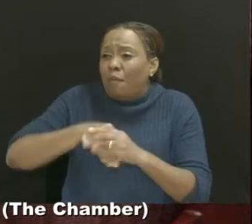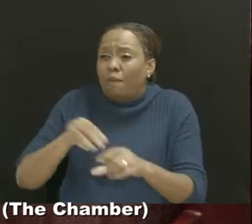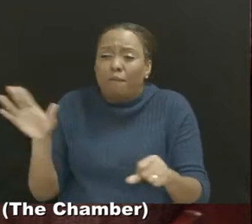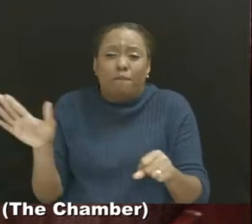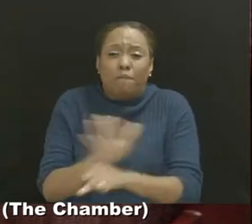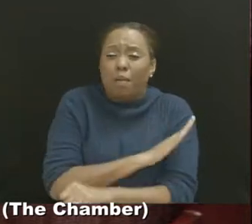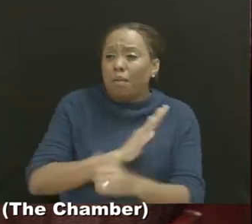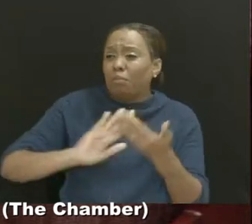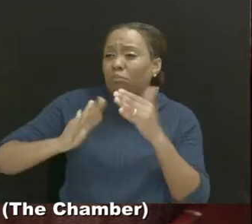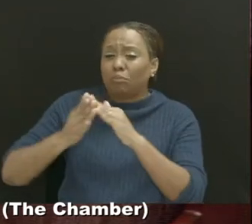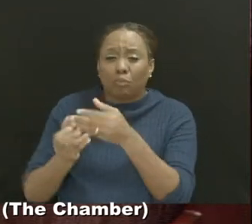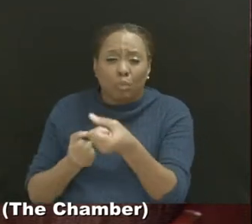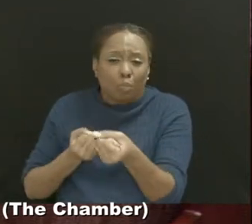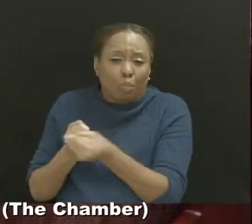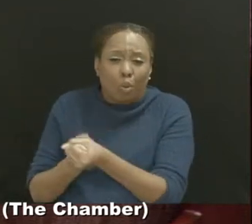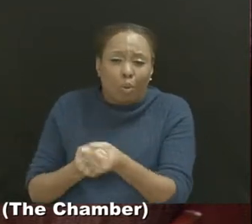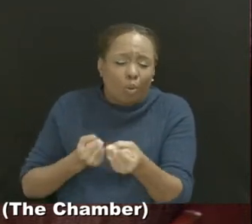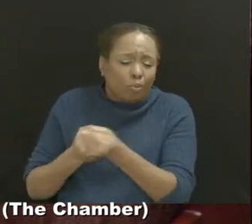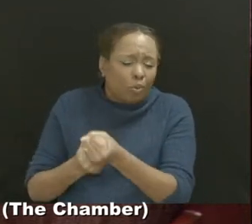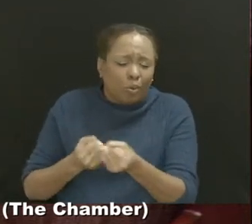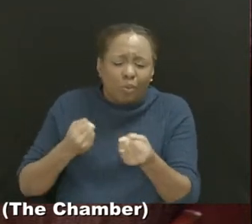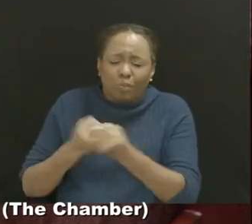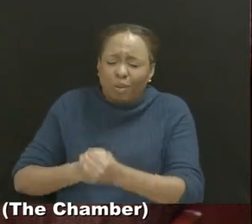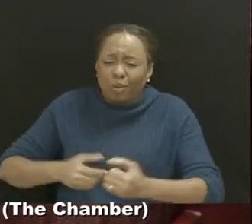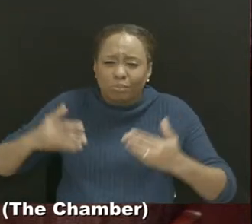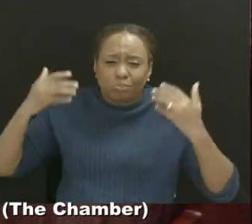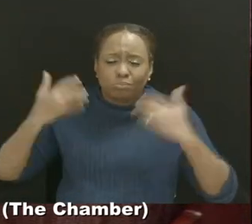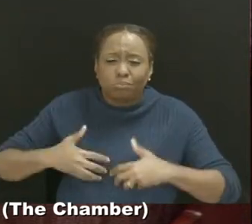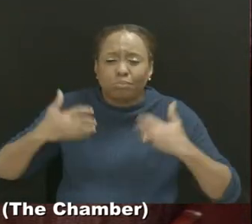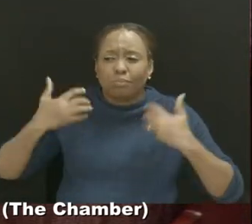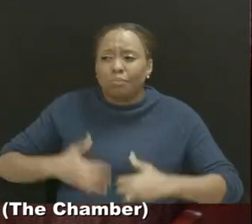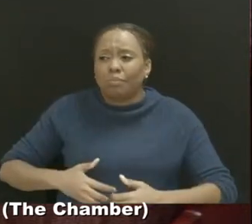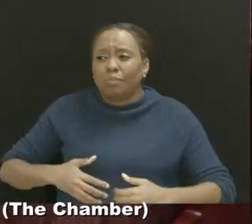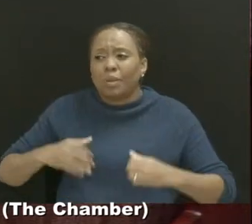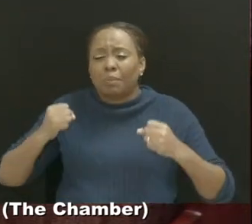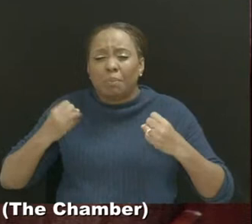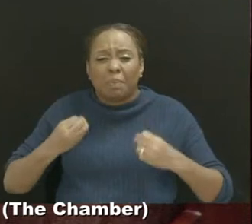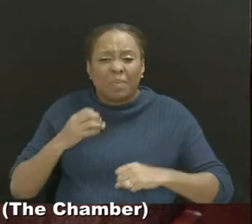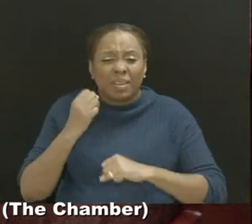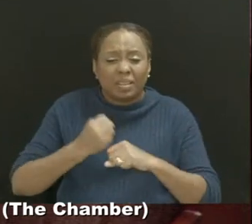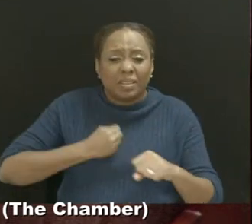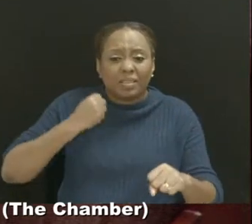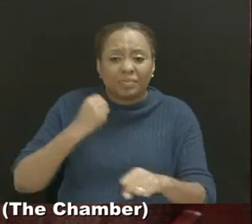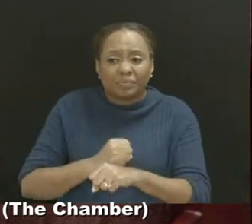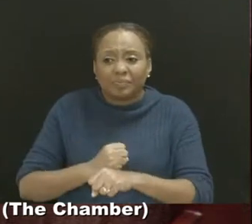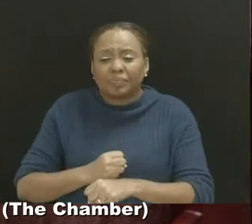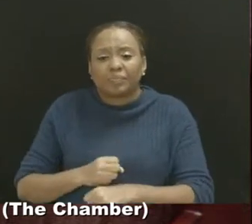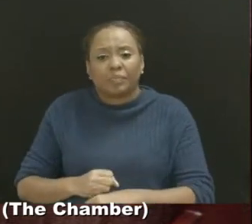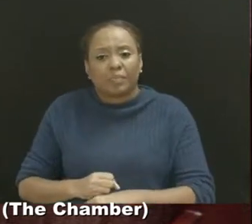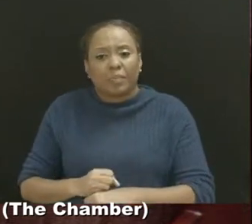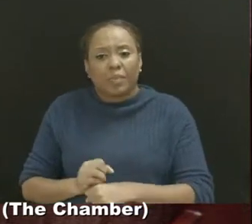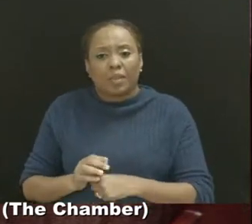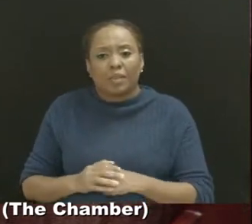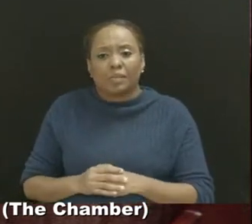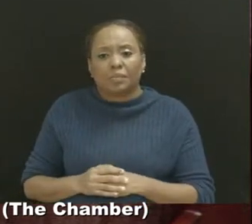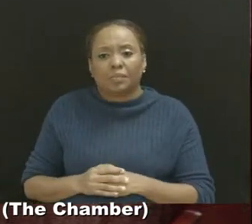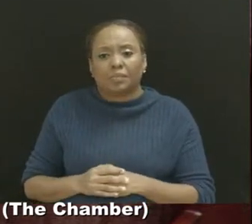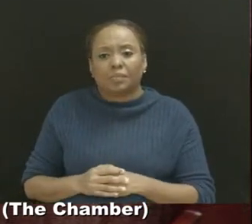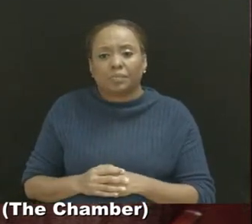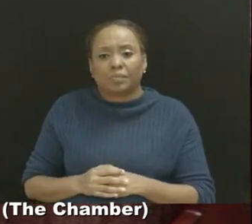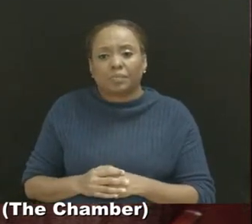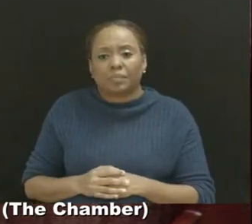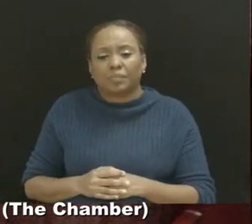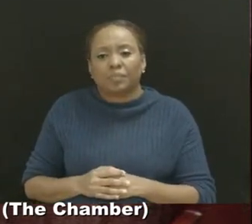through the project that was there from UNESCO and the opportunity to expand